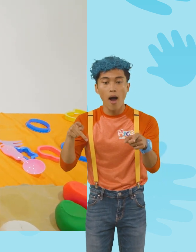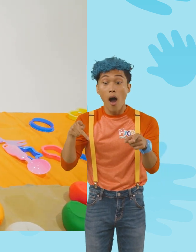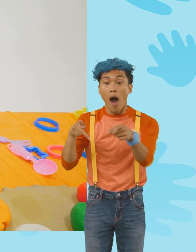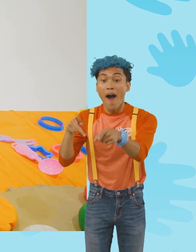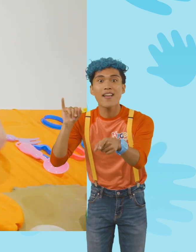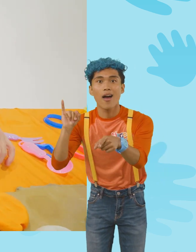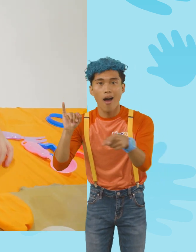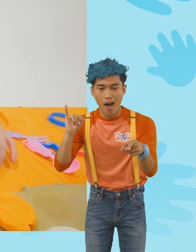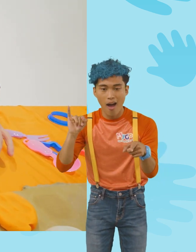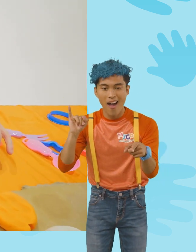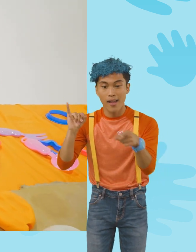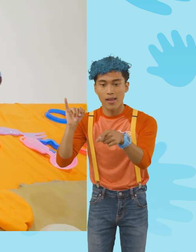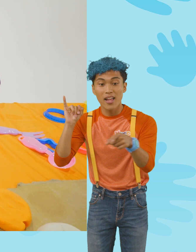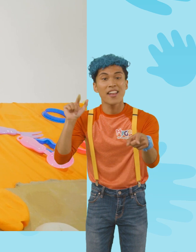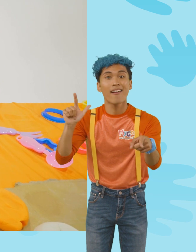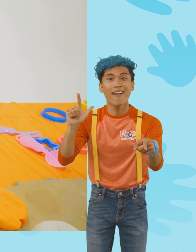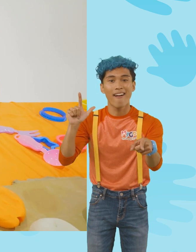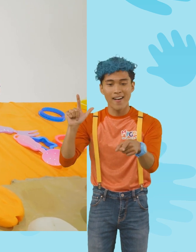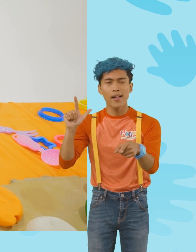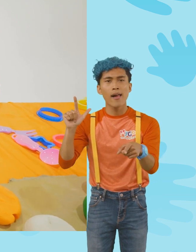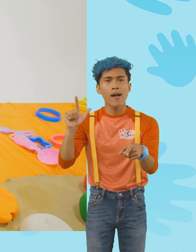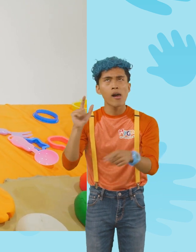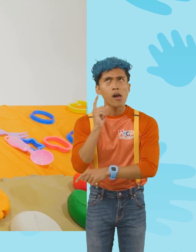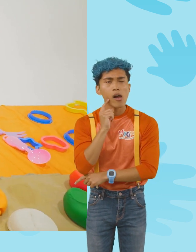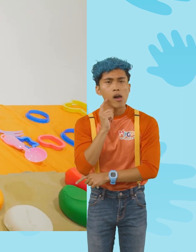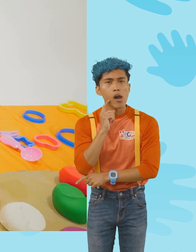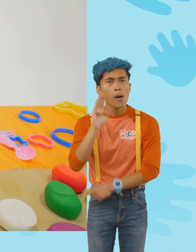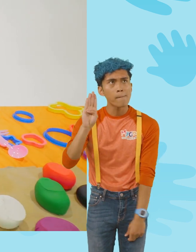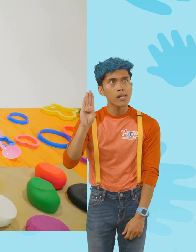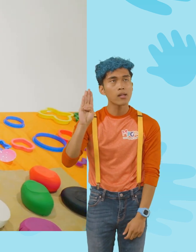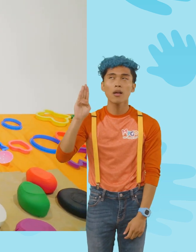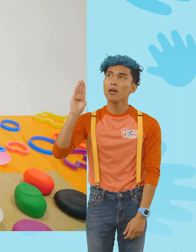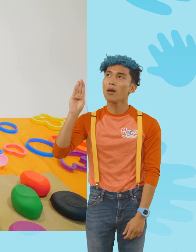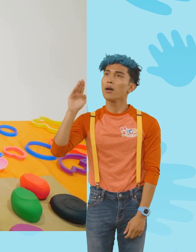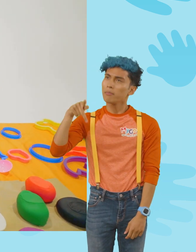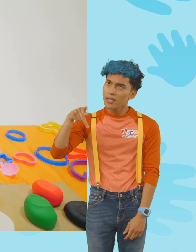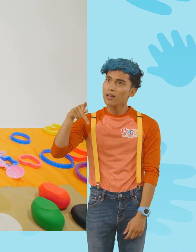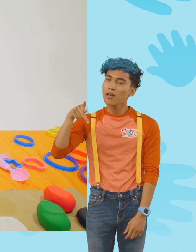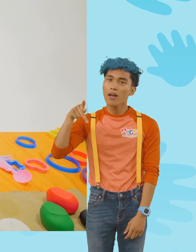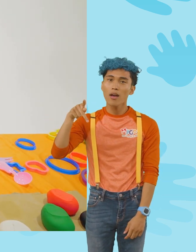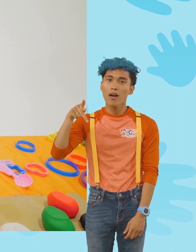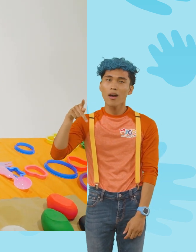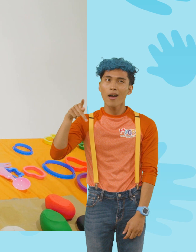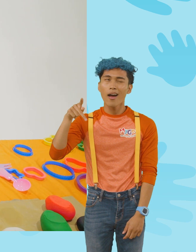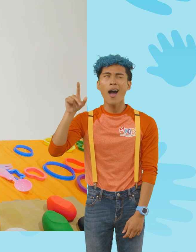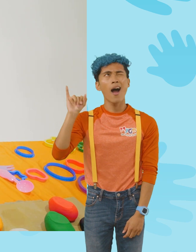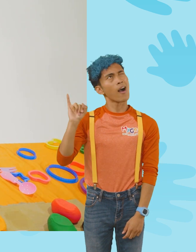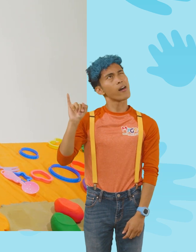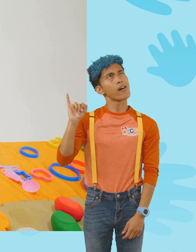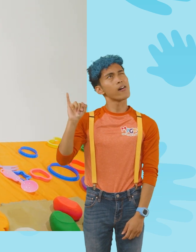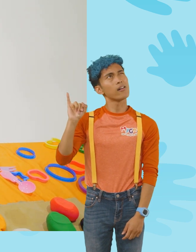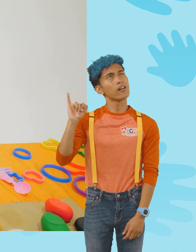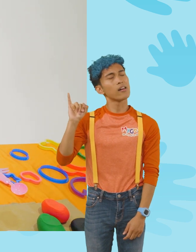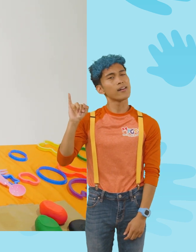an I, an L. Huh, a B, a P, an